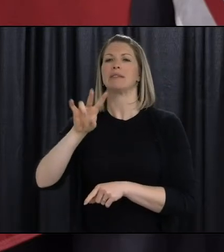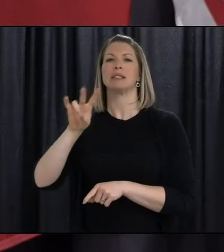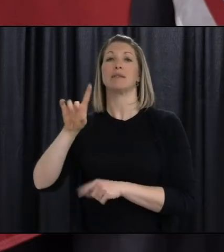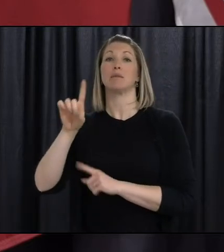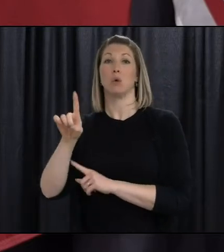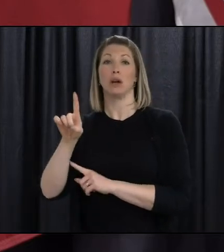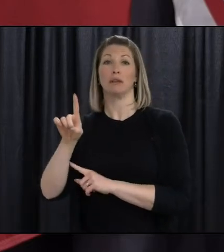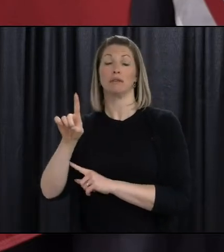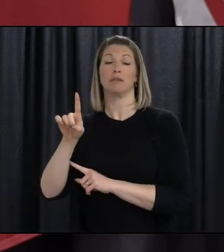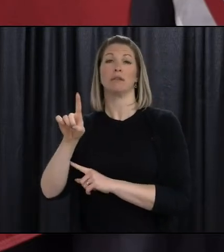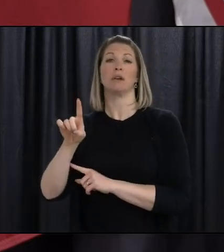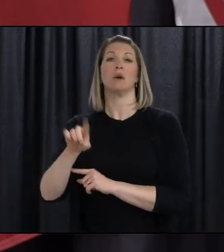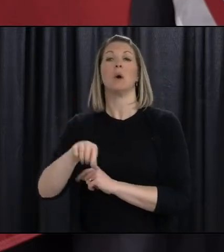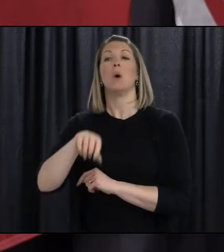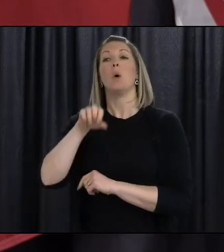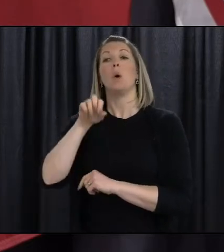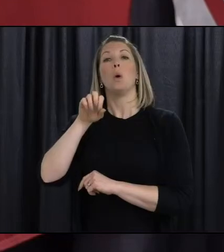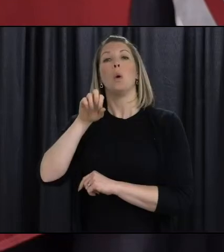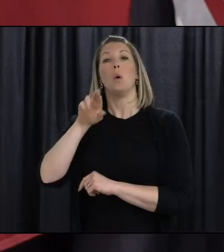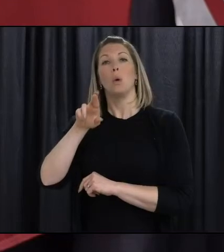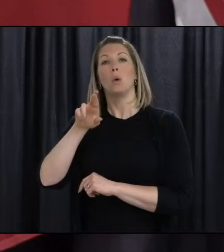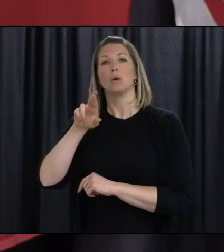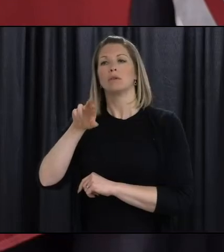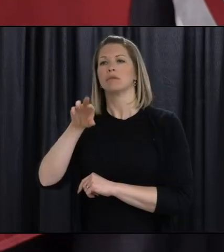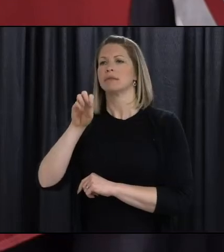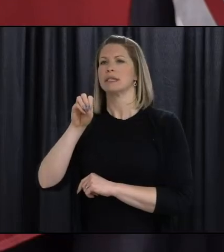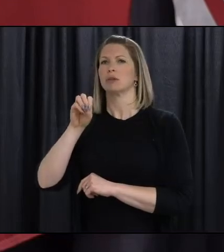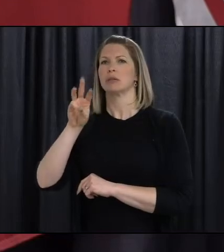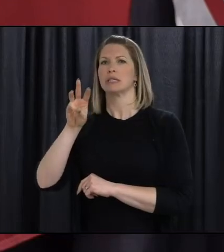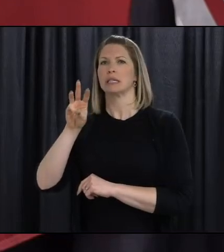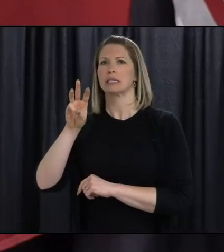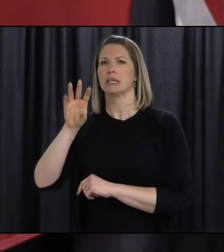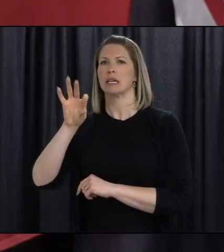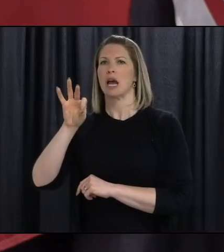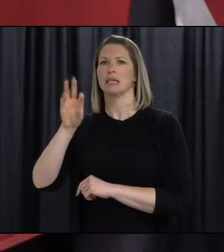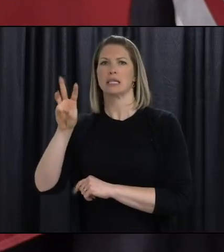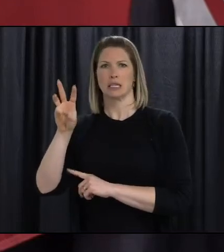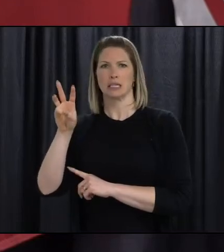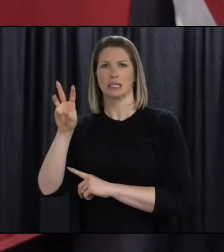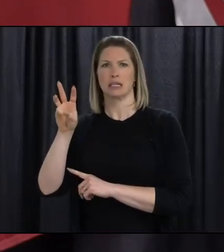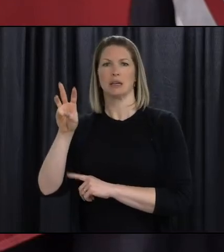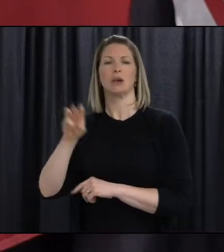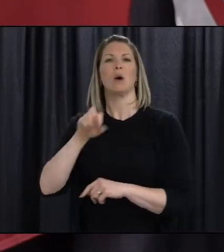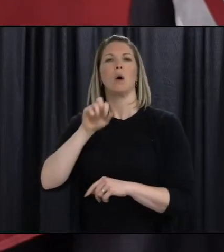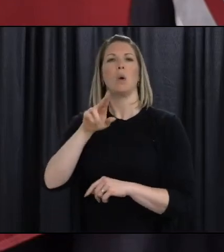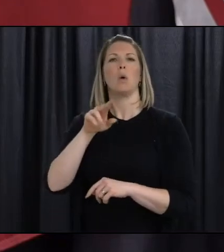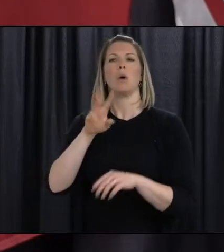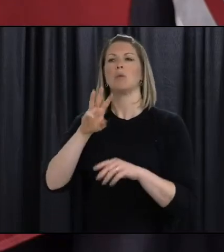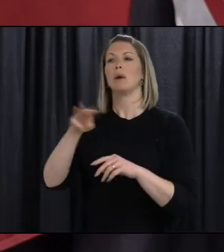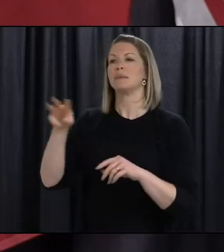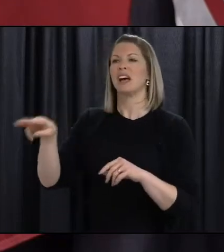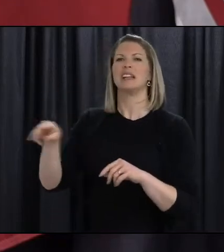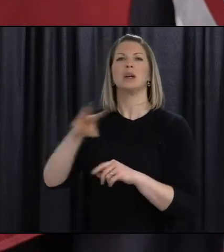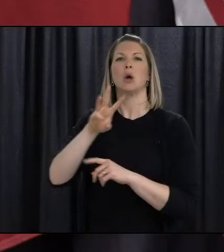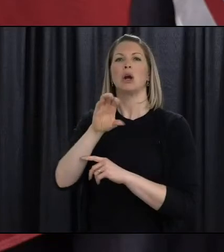1-833-771 or 0696, or you can email your inquiries to